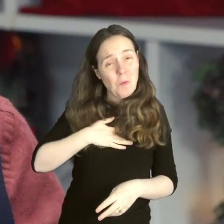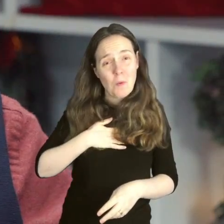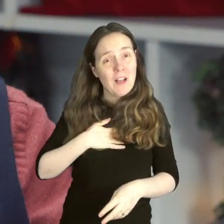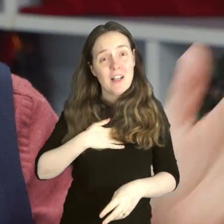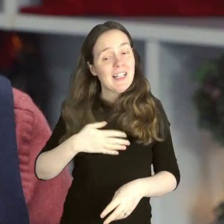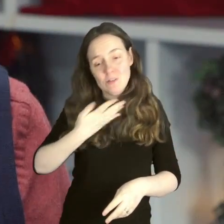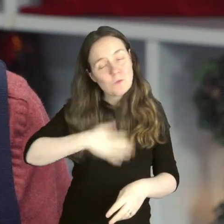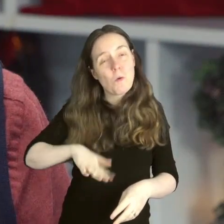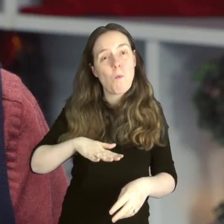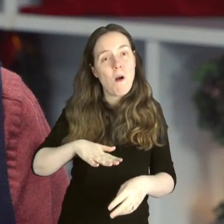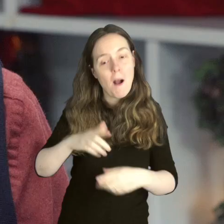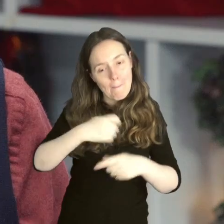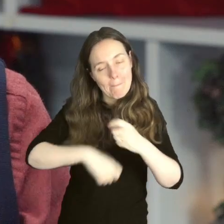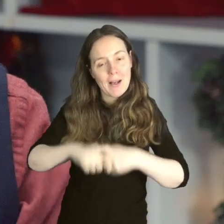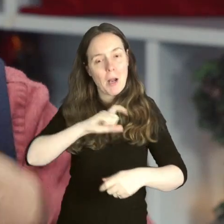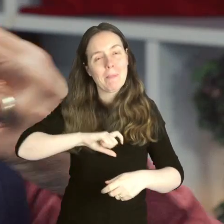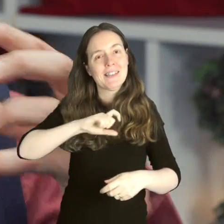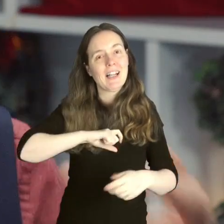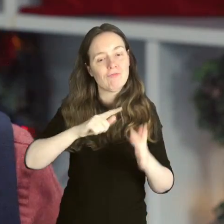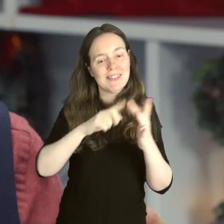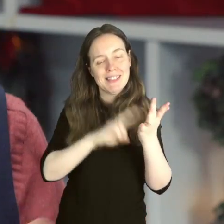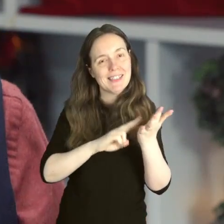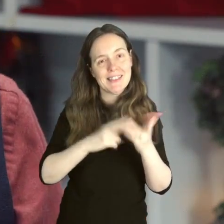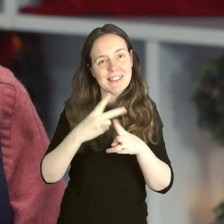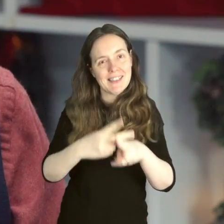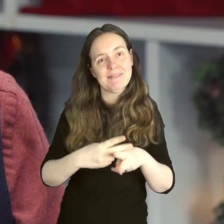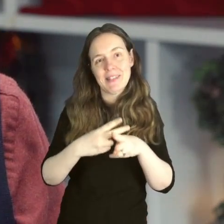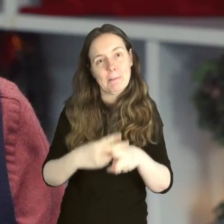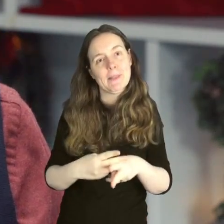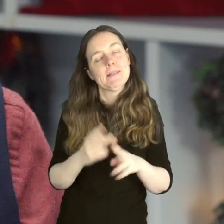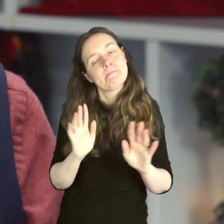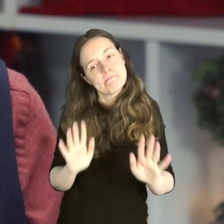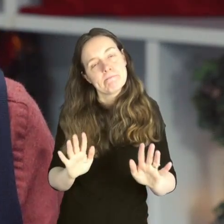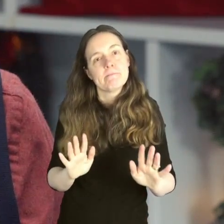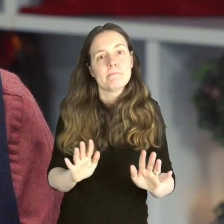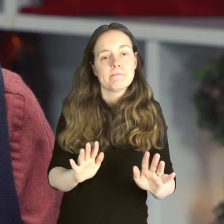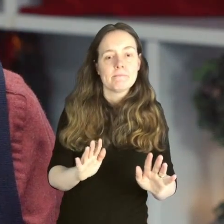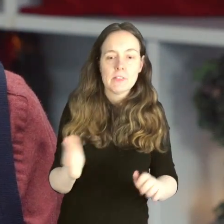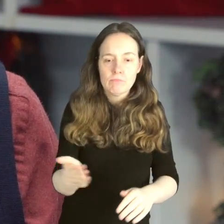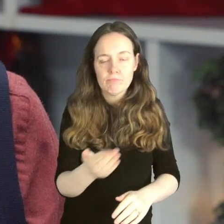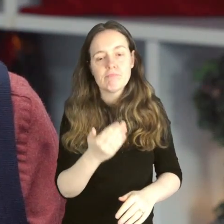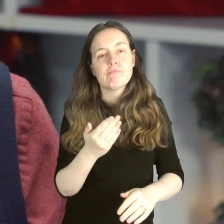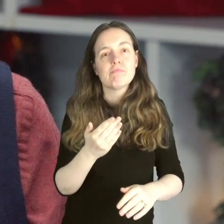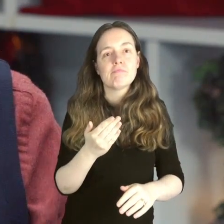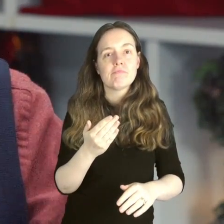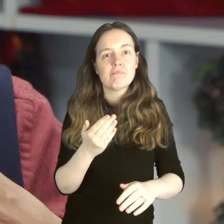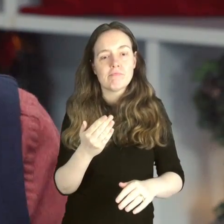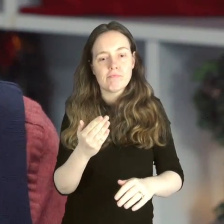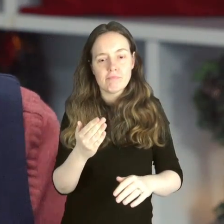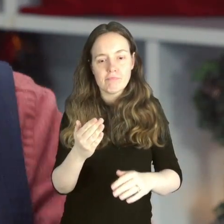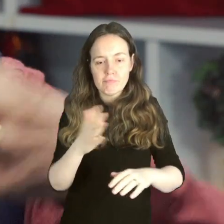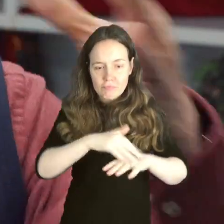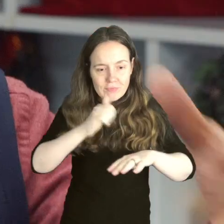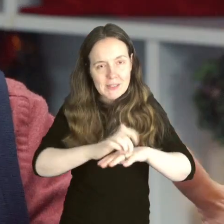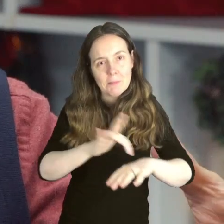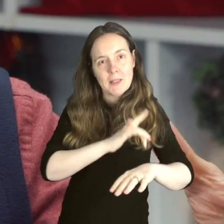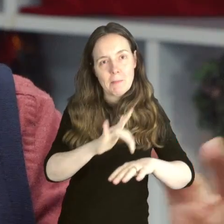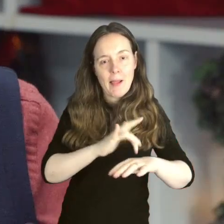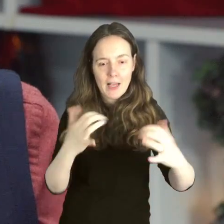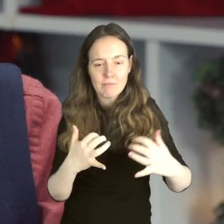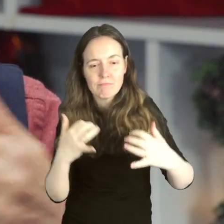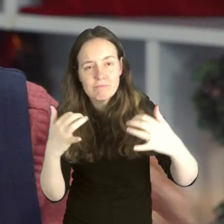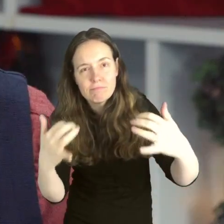Anyhow, the day arrived when the school presented their annual Christmas production to the entire